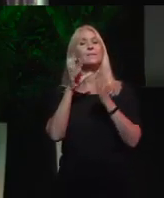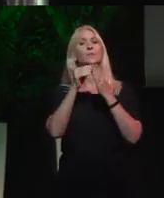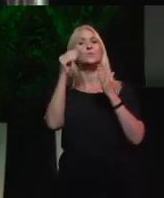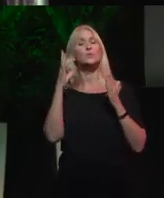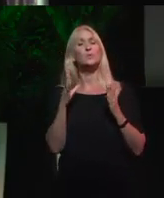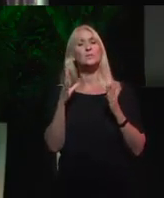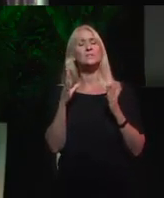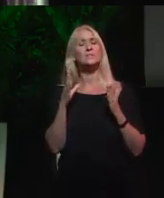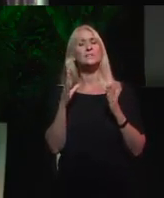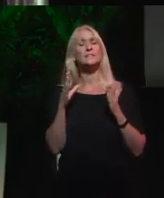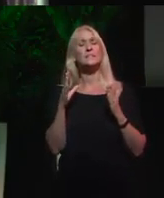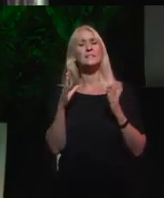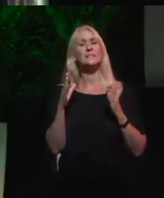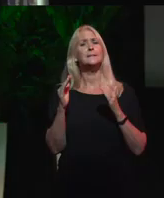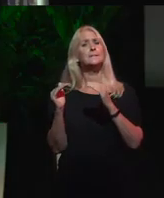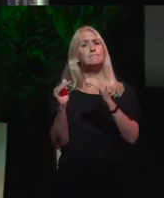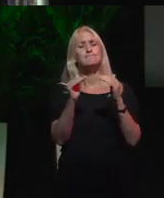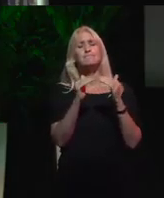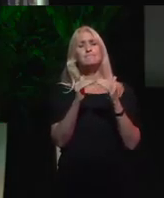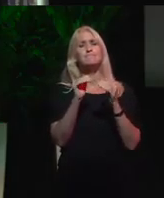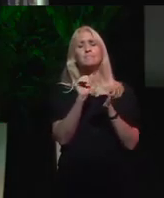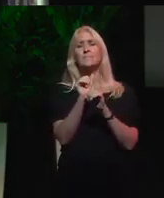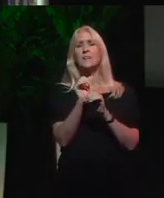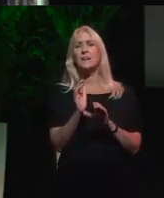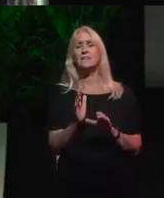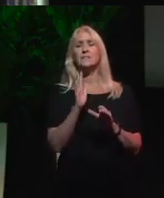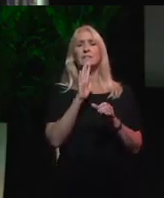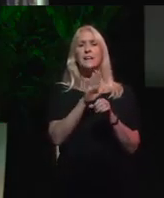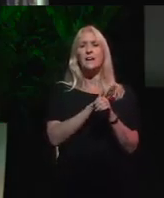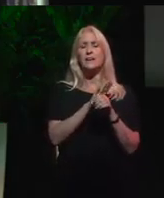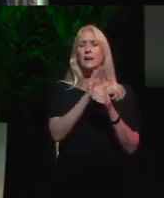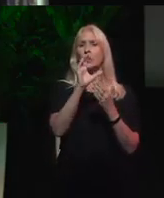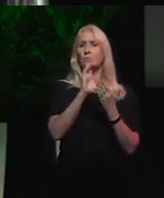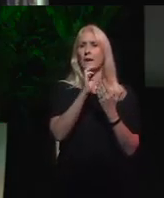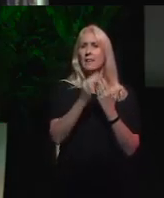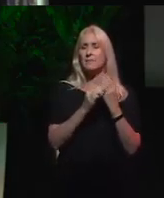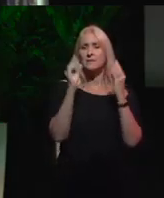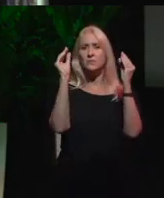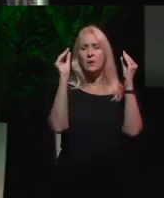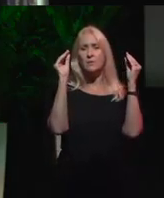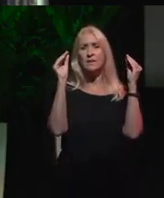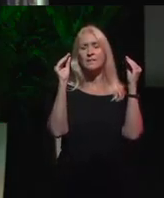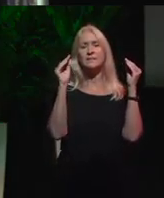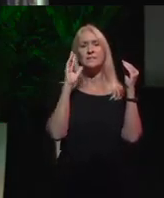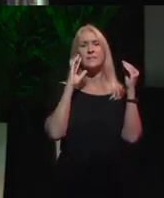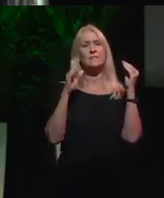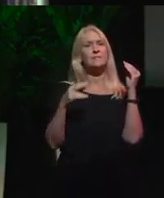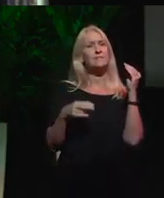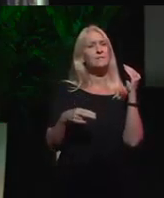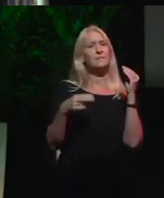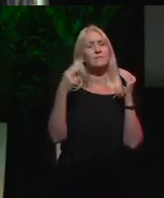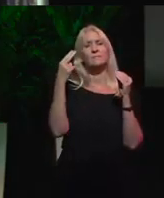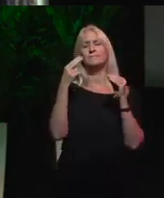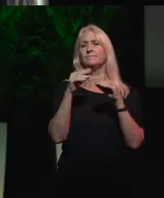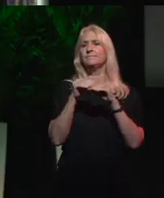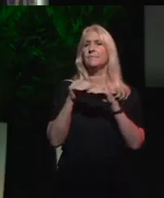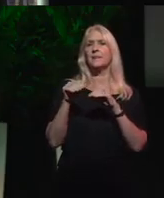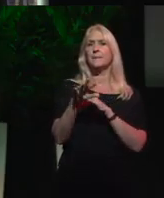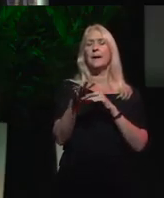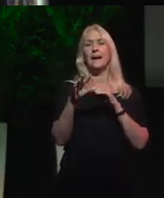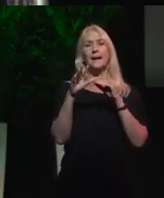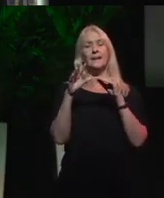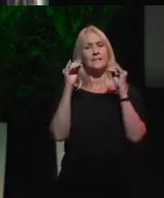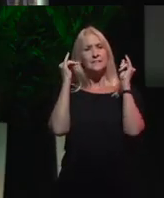Colleagues, in the area of curriculum and instruction, and particularly high-impact educational programs, we